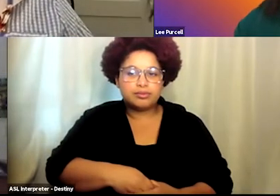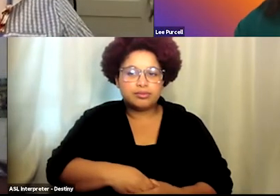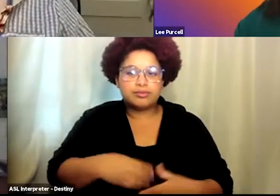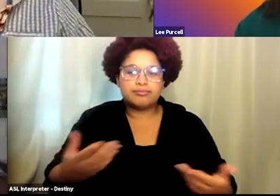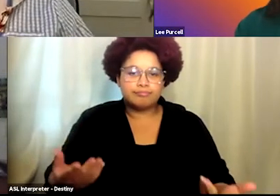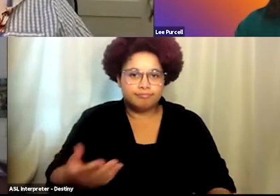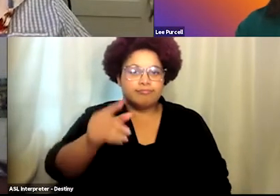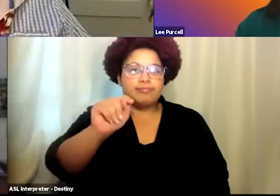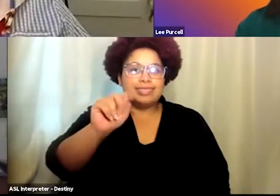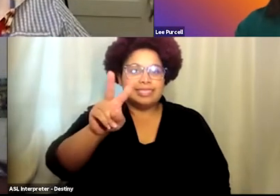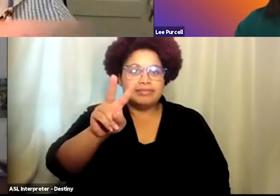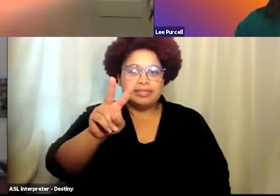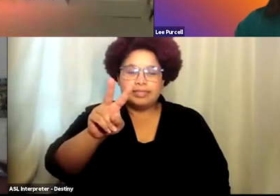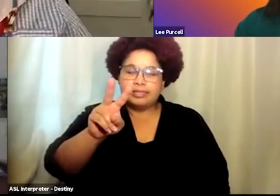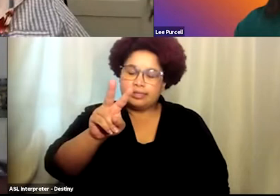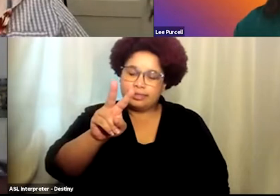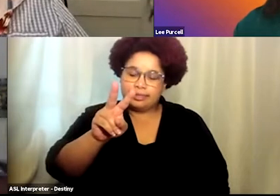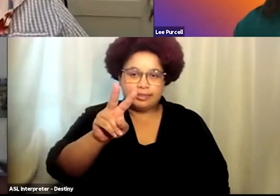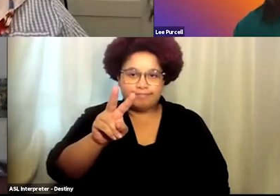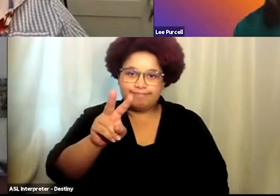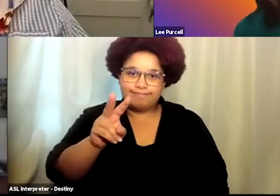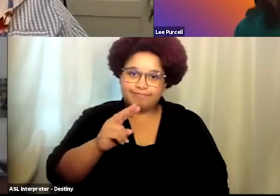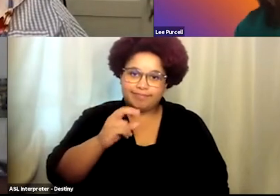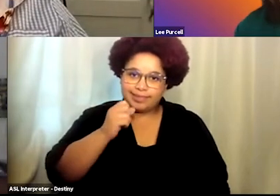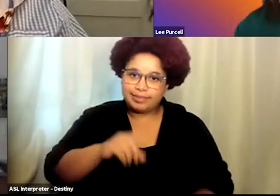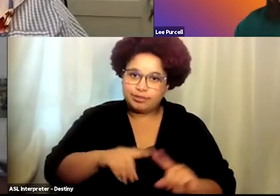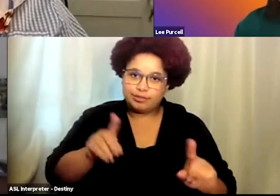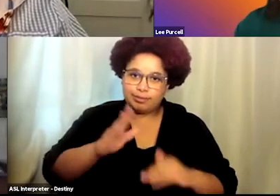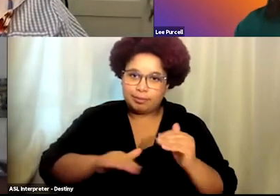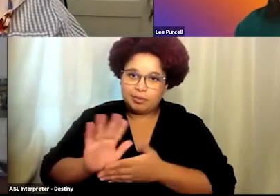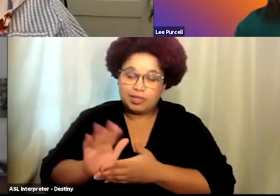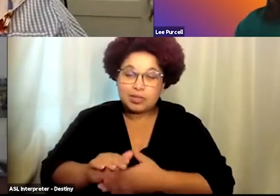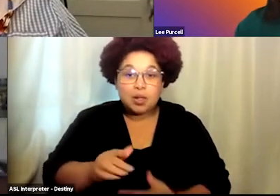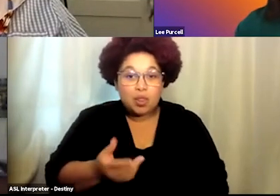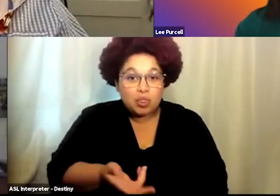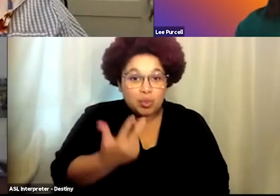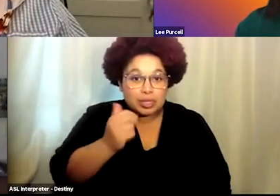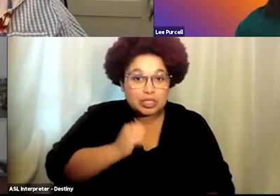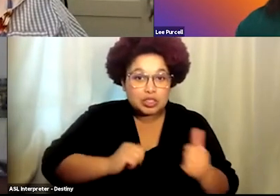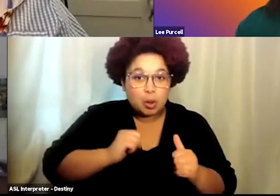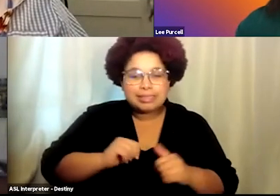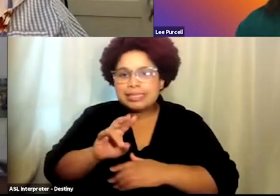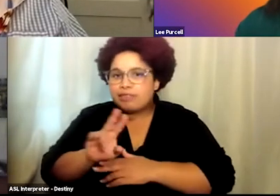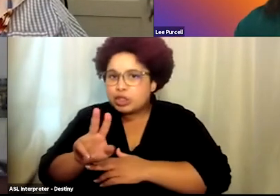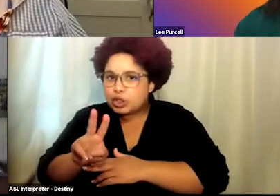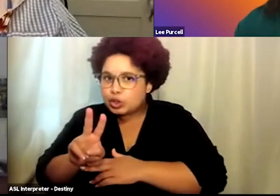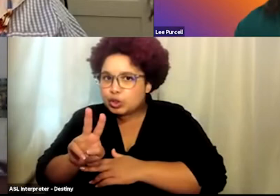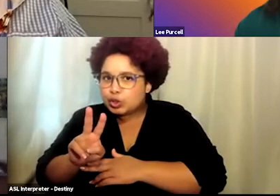Television tells the same grim story. Only 3 shows of the 72 series